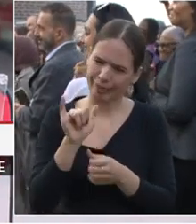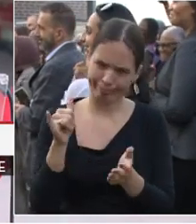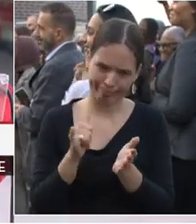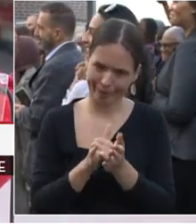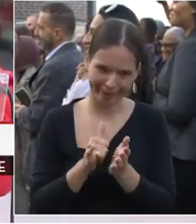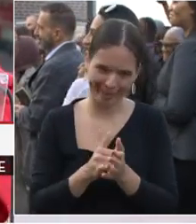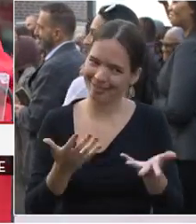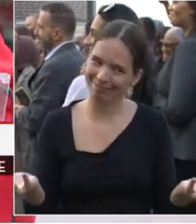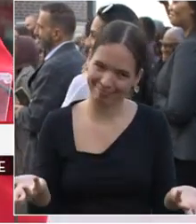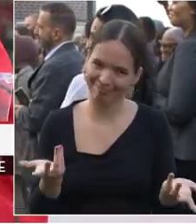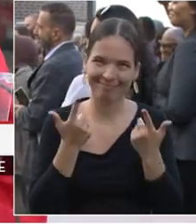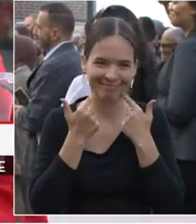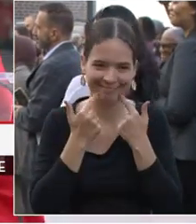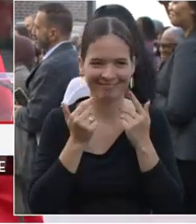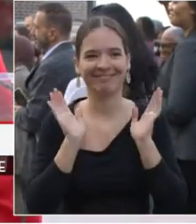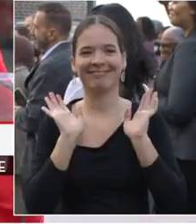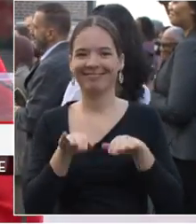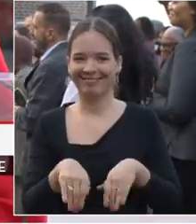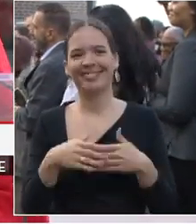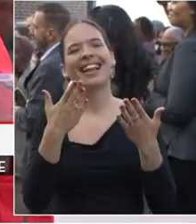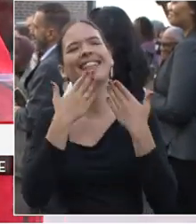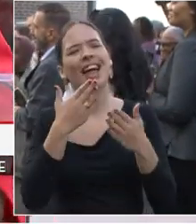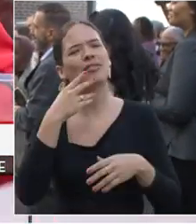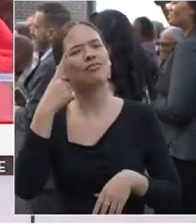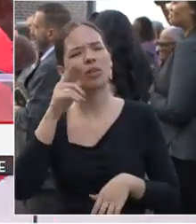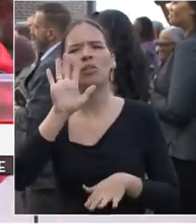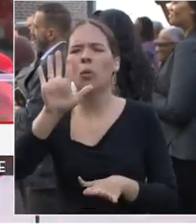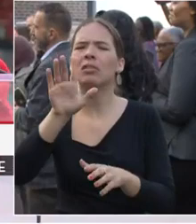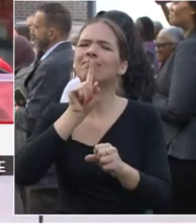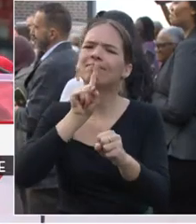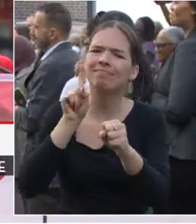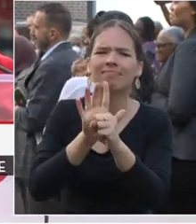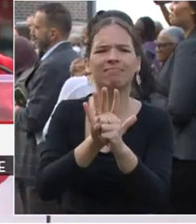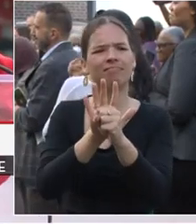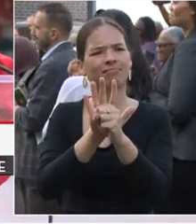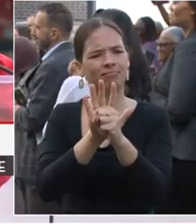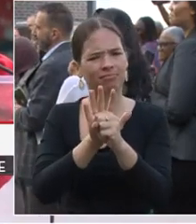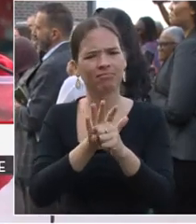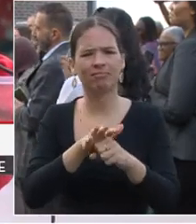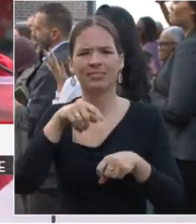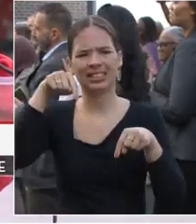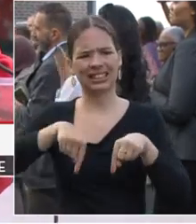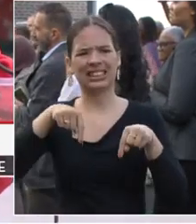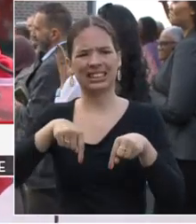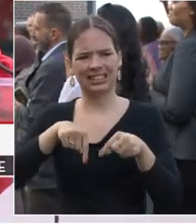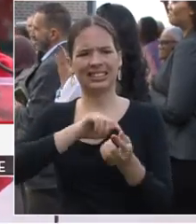but we thank you for your strong commitment to Skyland Town Center.